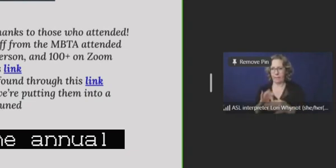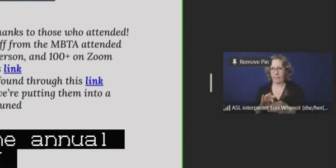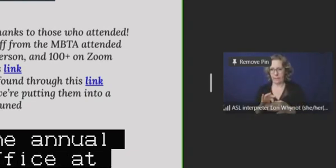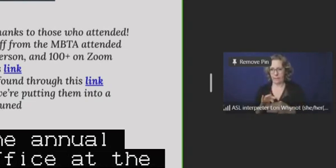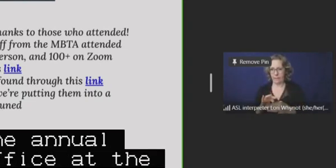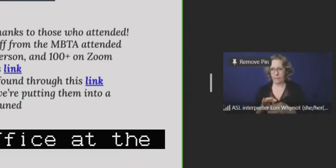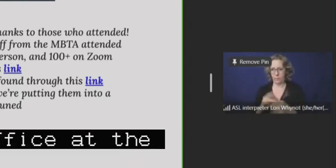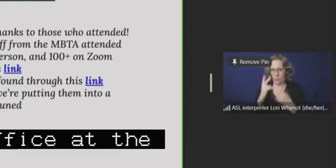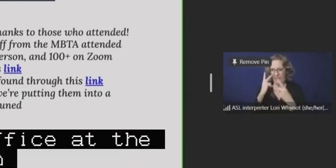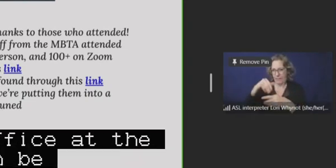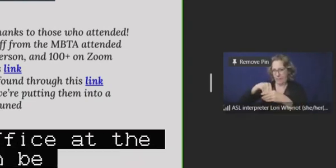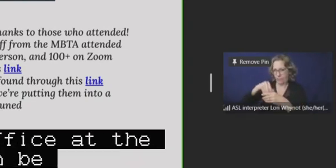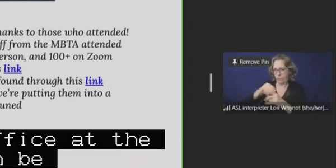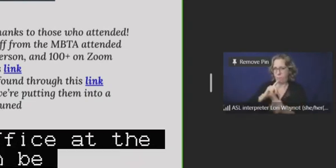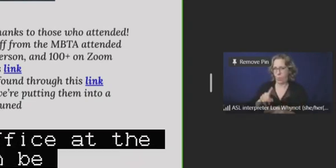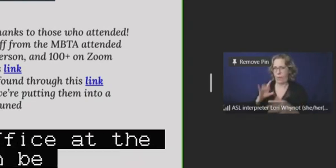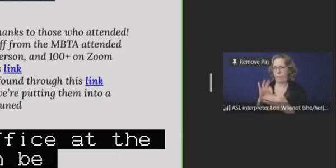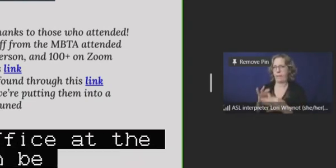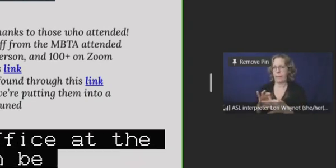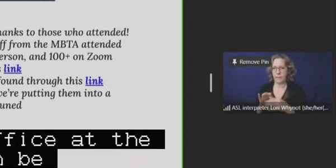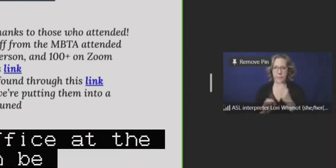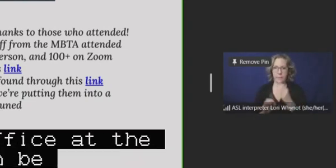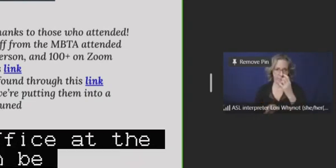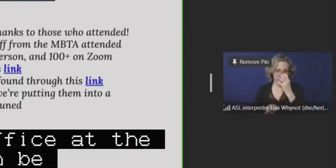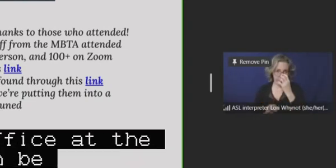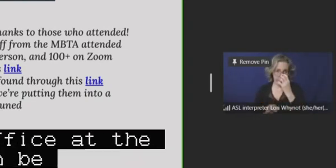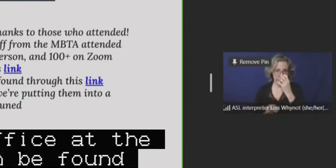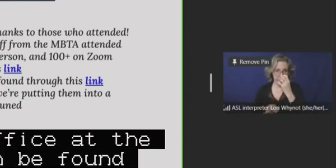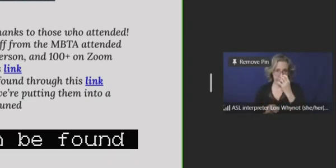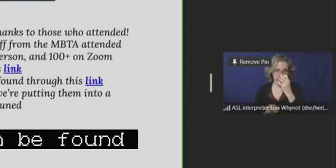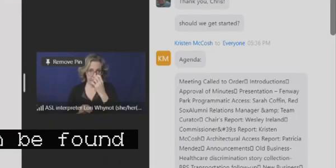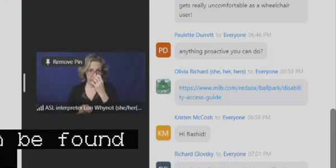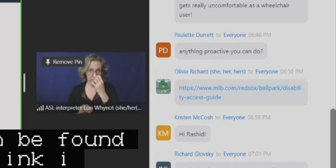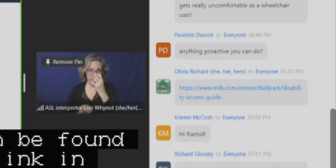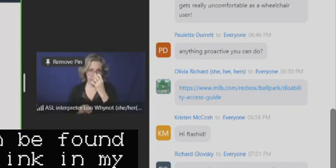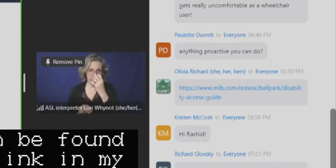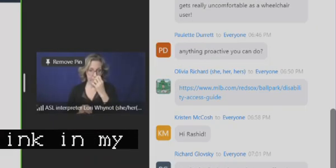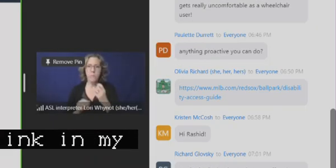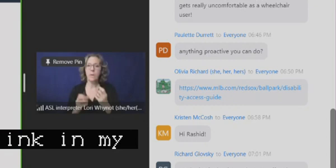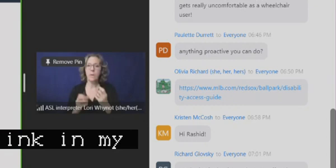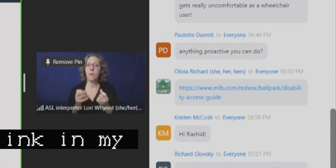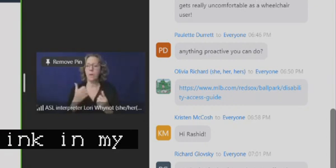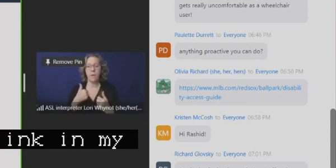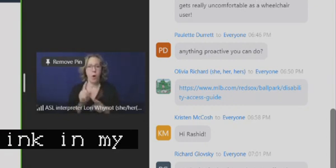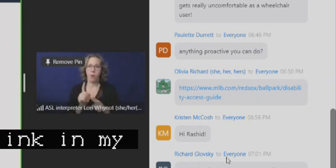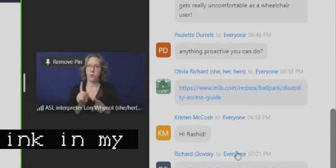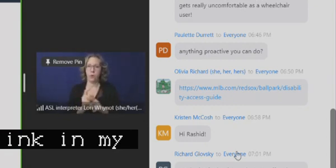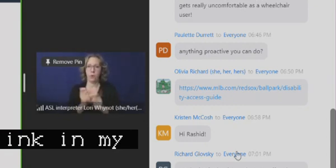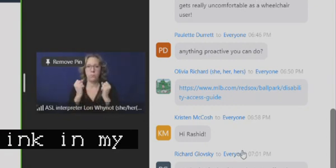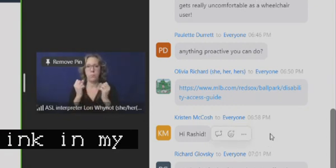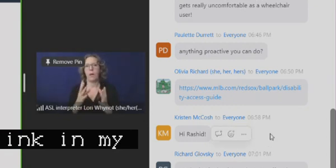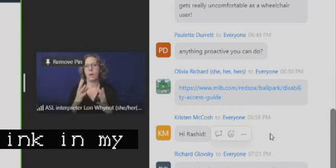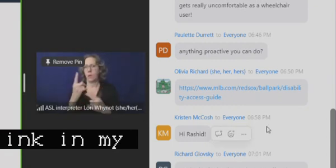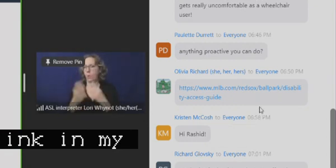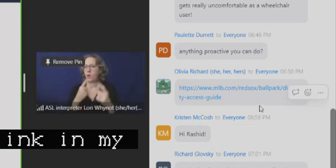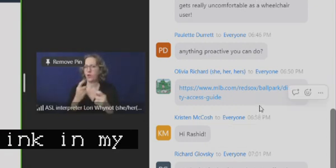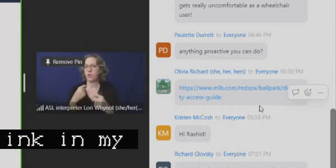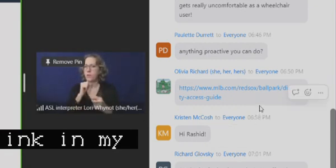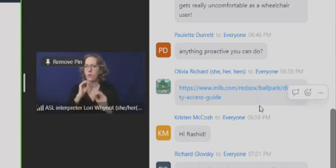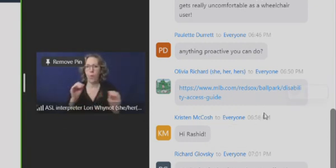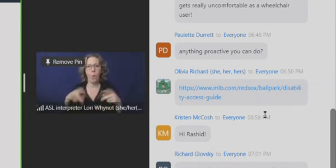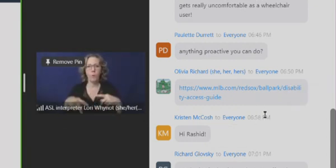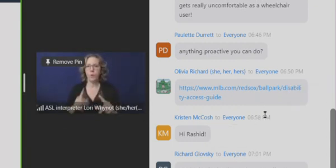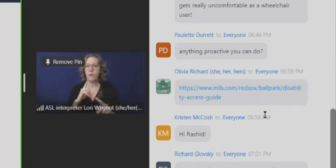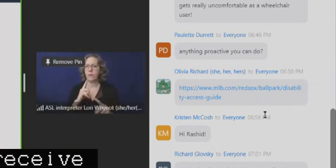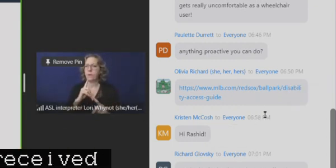my report. And then we also received dozens of questions that we didn't get to answer. We had put out a call before